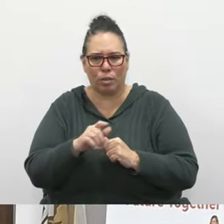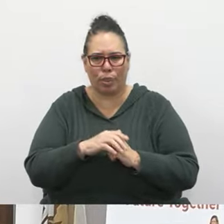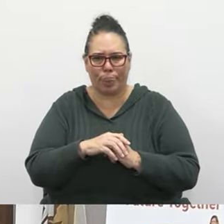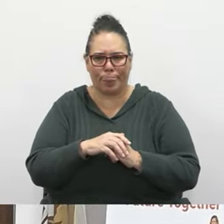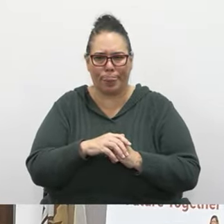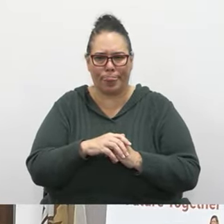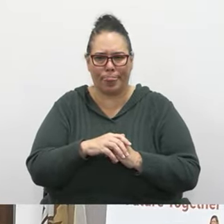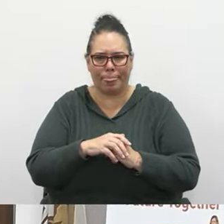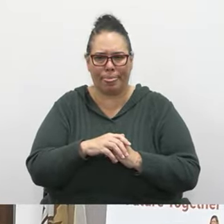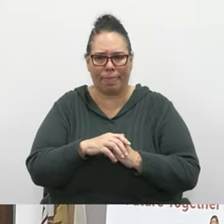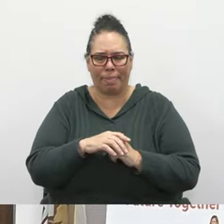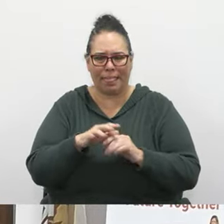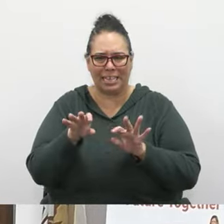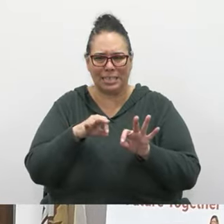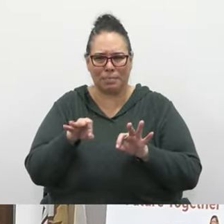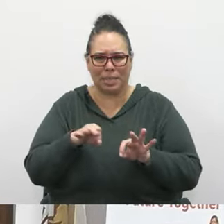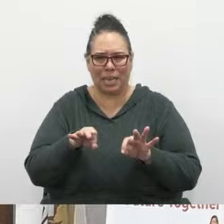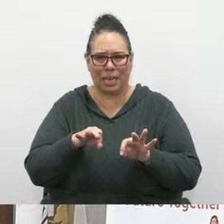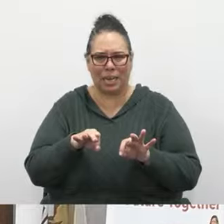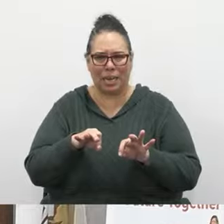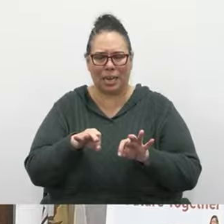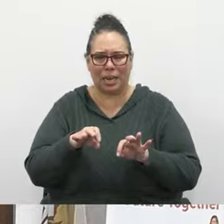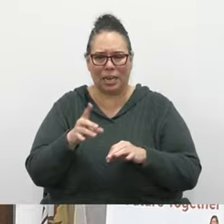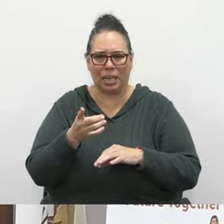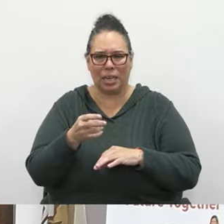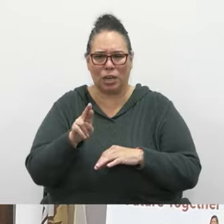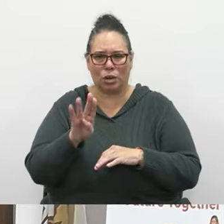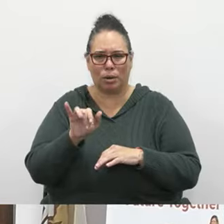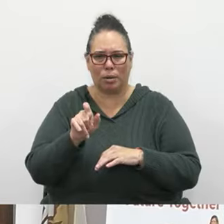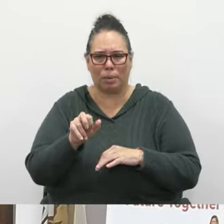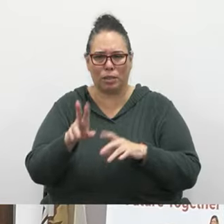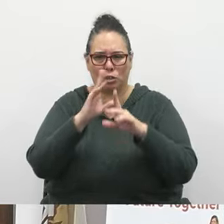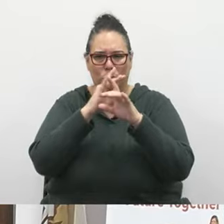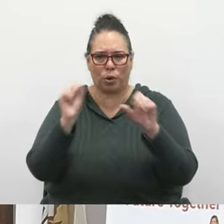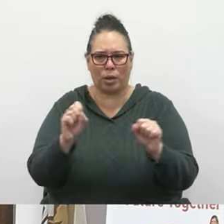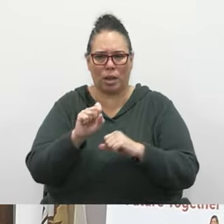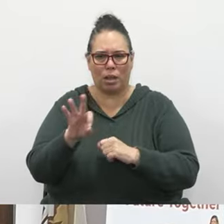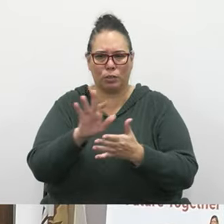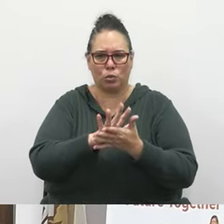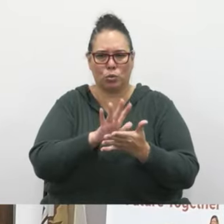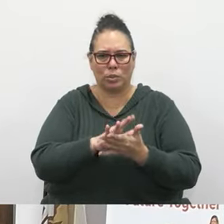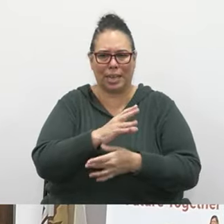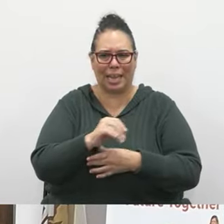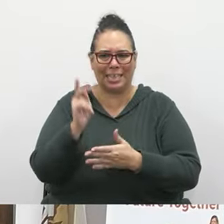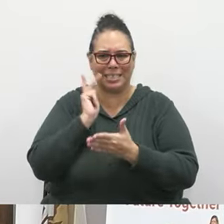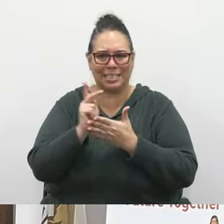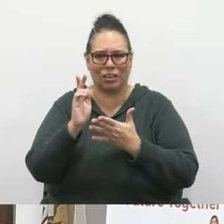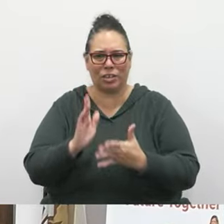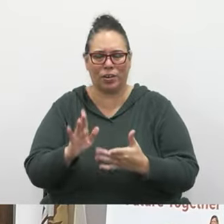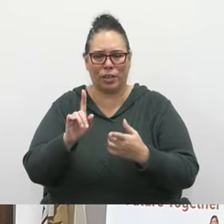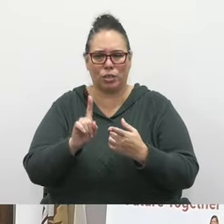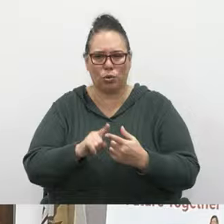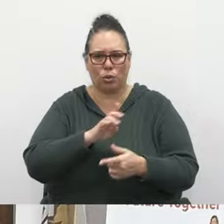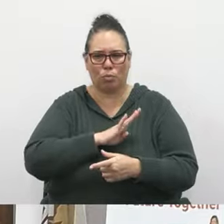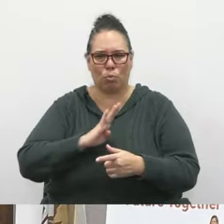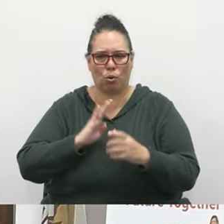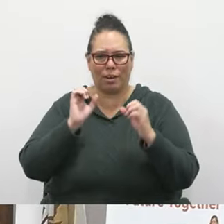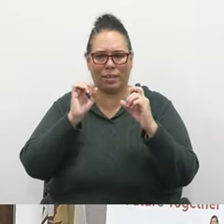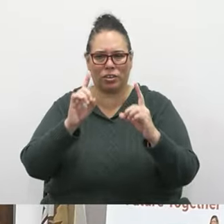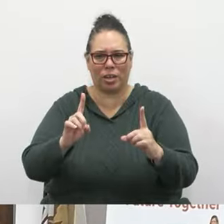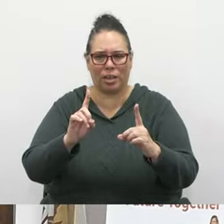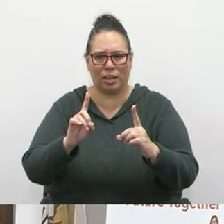If you just can explain why Dr. Baker's title is Superintendent of Schools and Secretary to the Board of Education